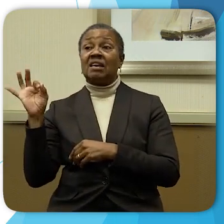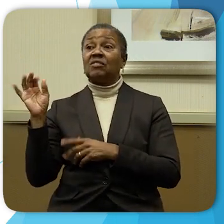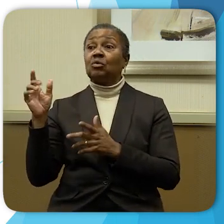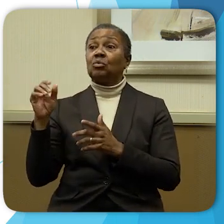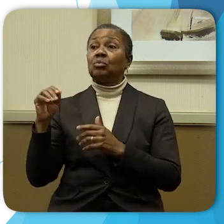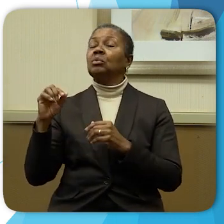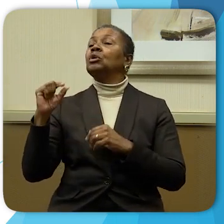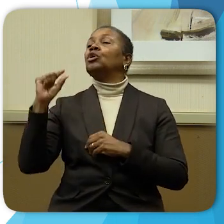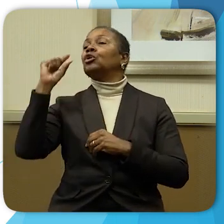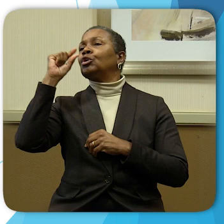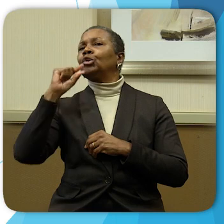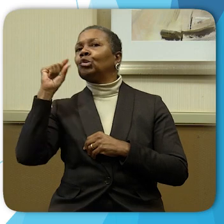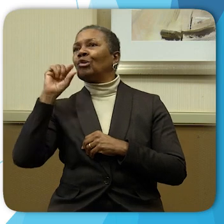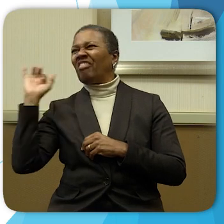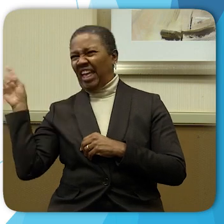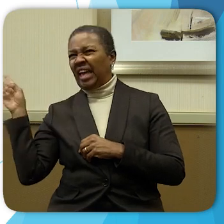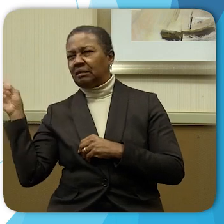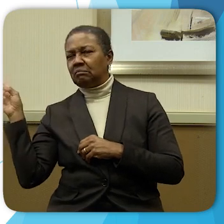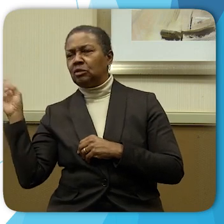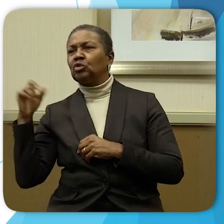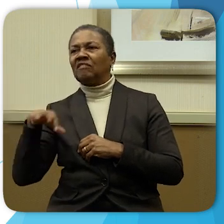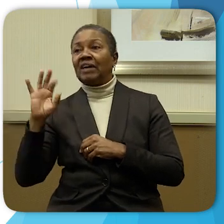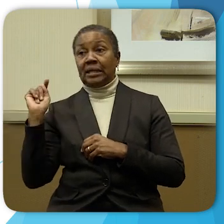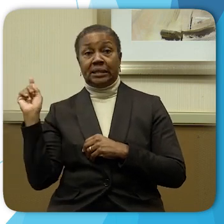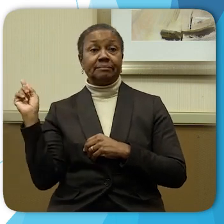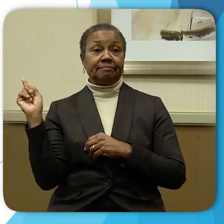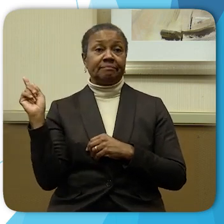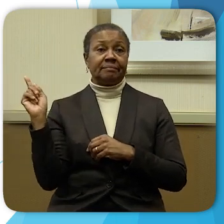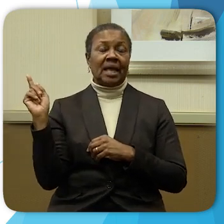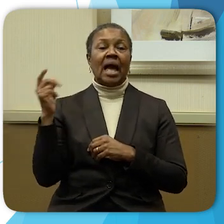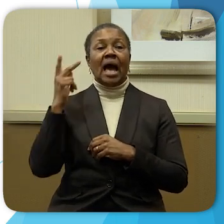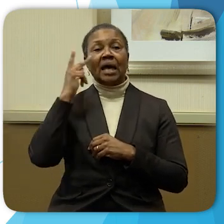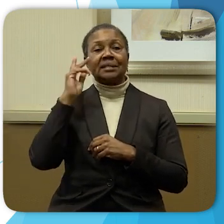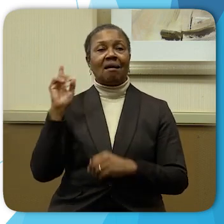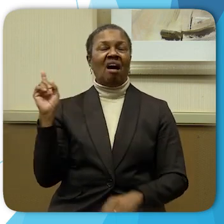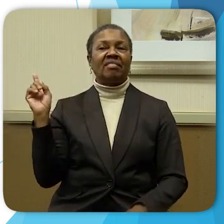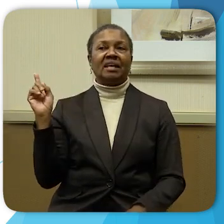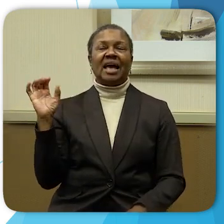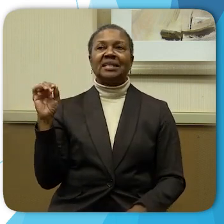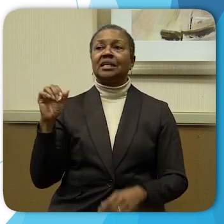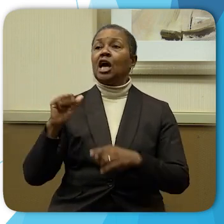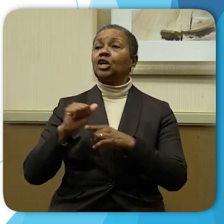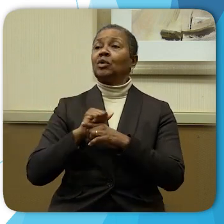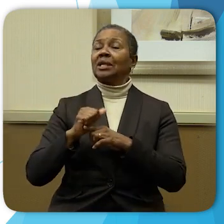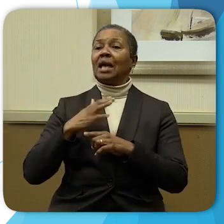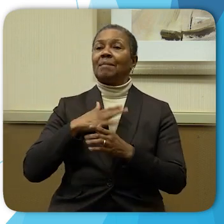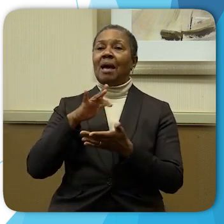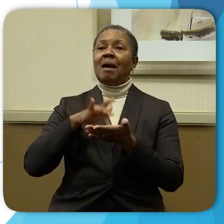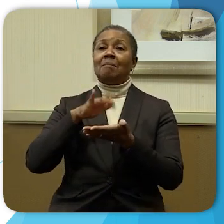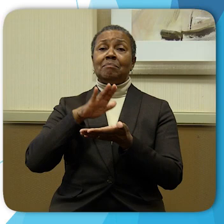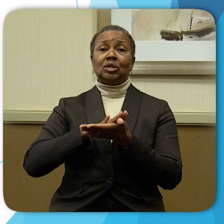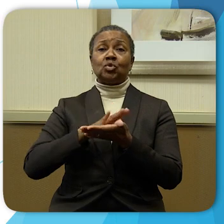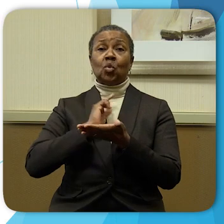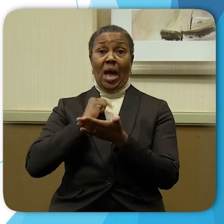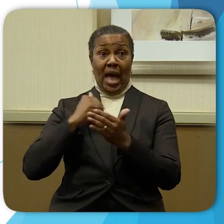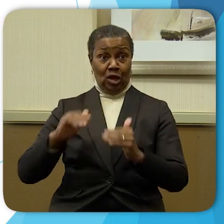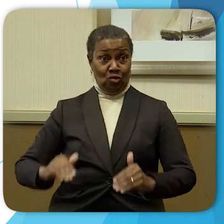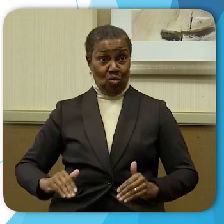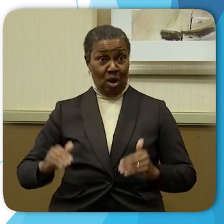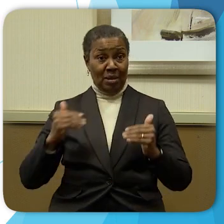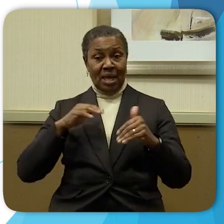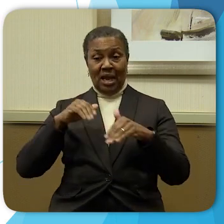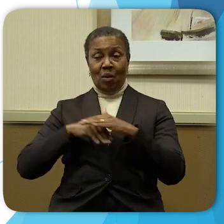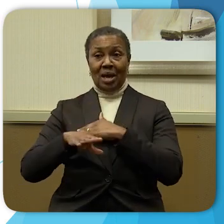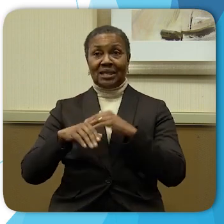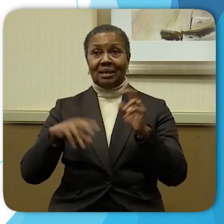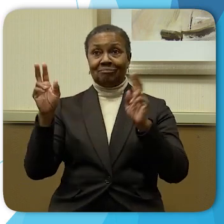you Google that, you should be able to find that. I saw that. I did a training at my middle school that I grew up in, and I walked in,